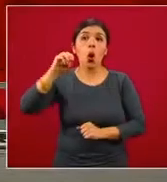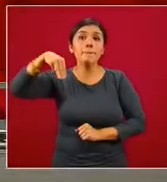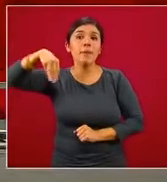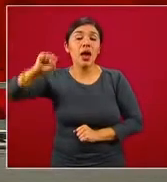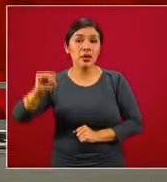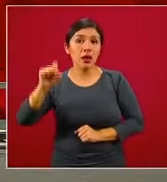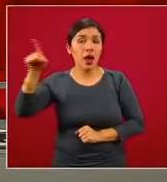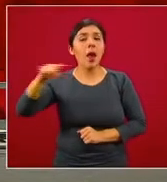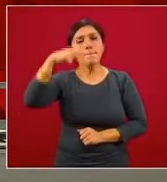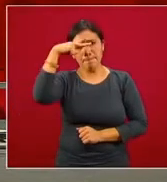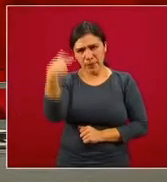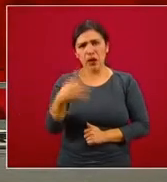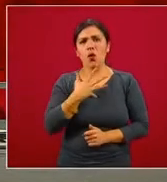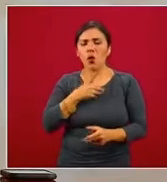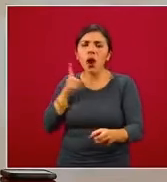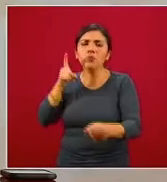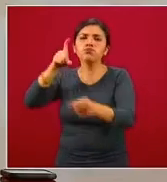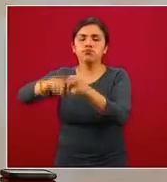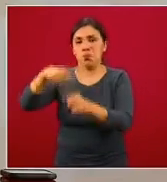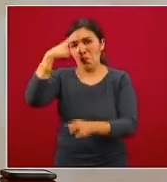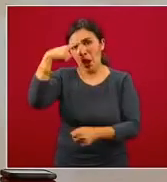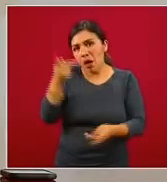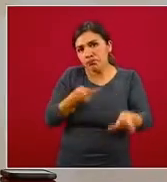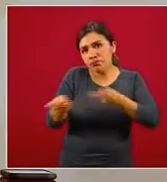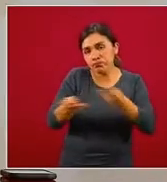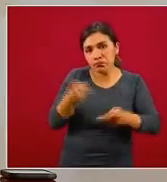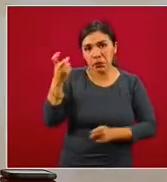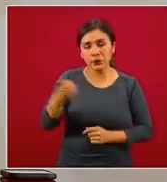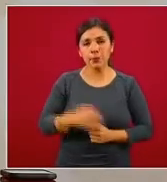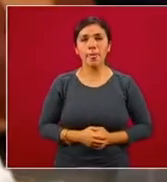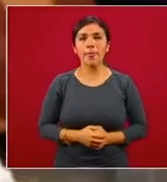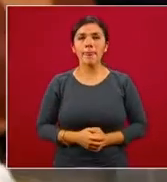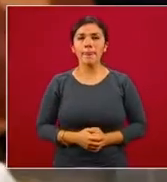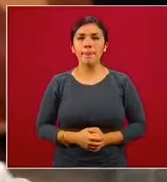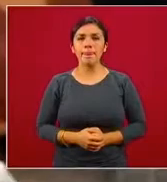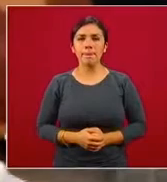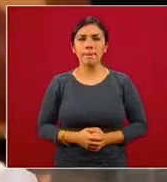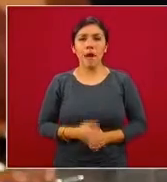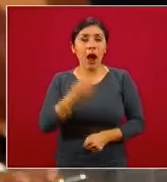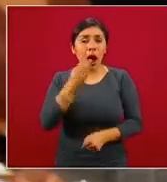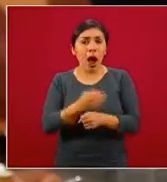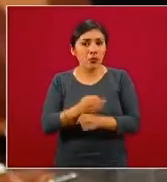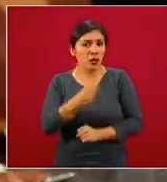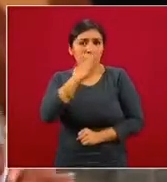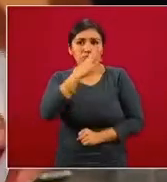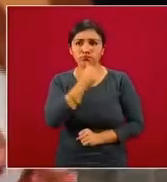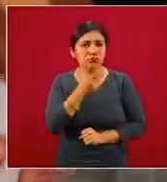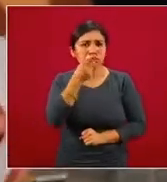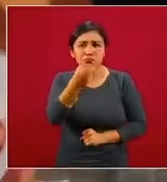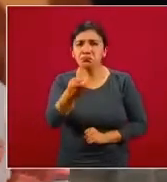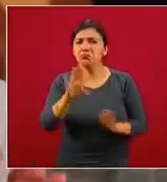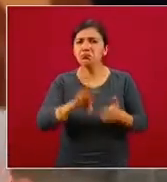of different diseases as they are recognized by the World Health